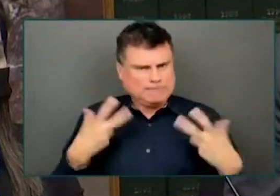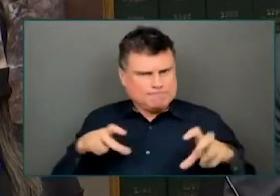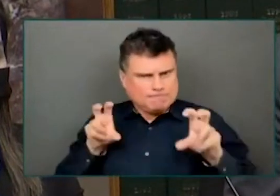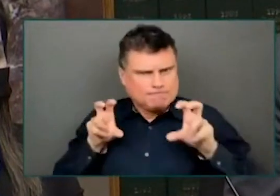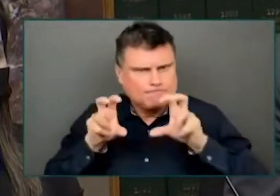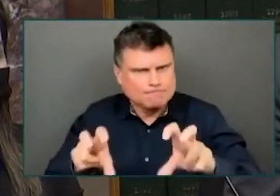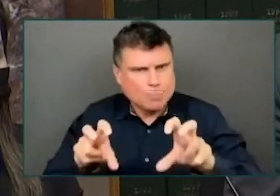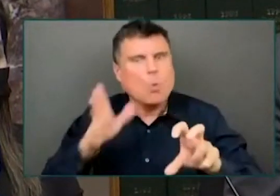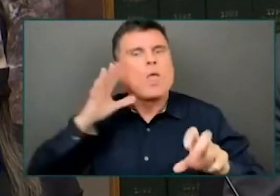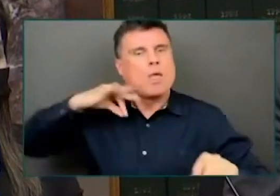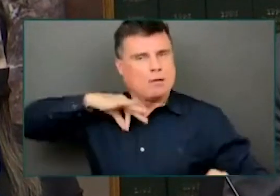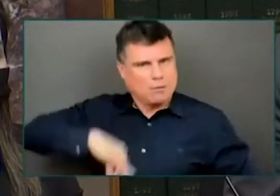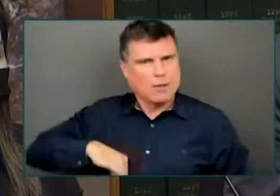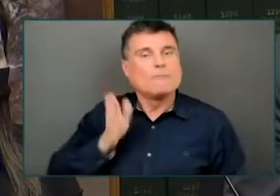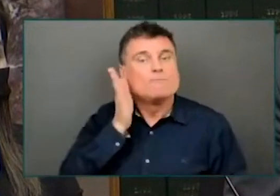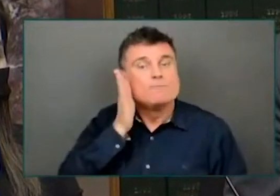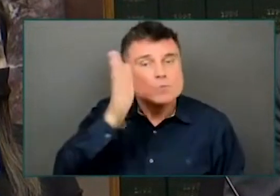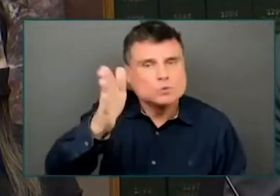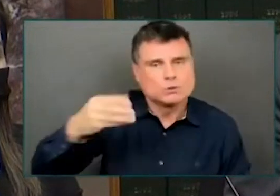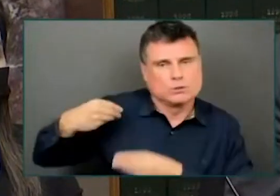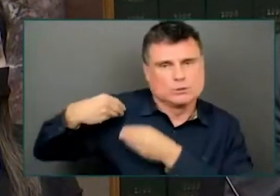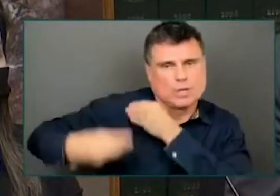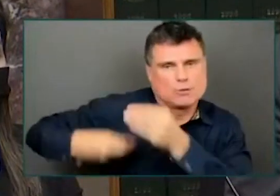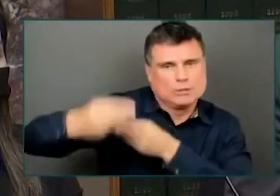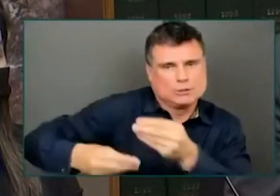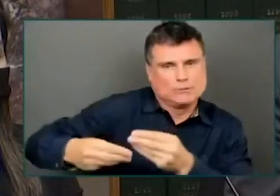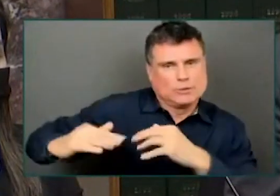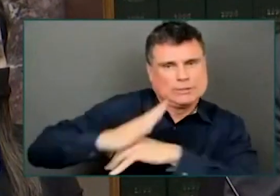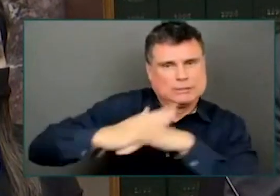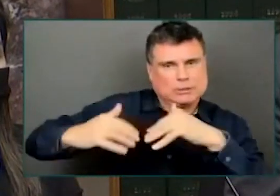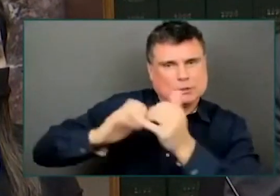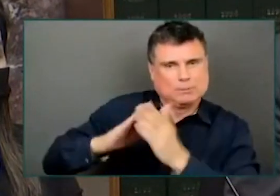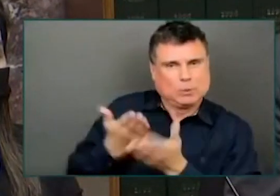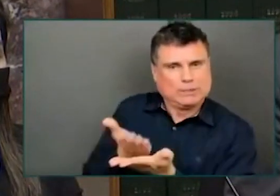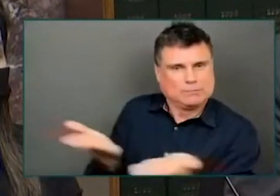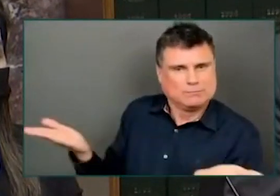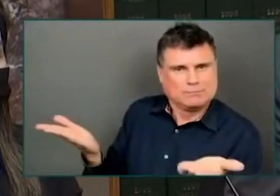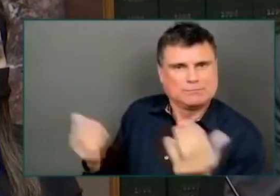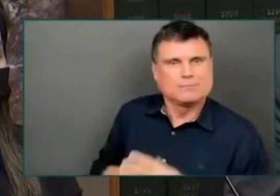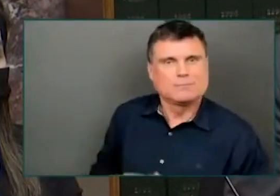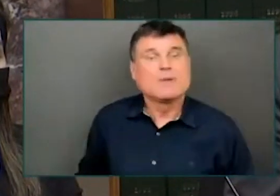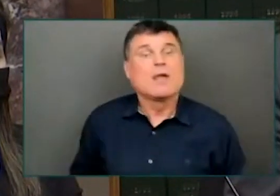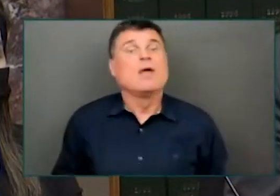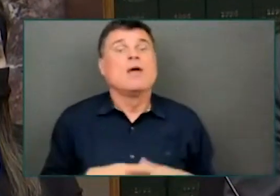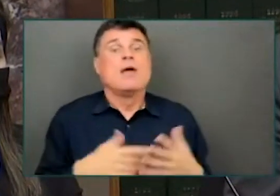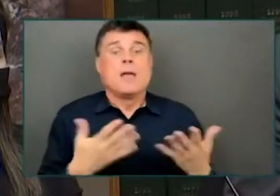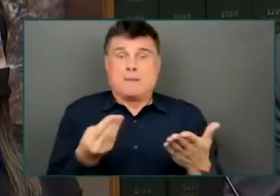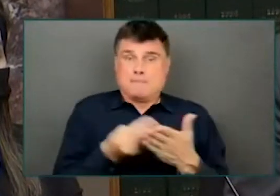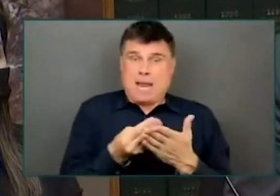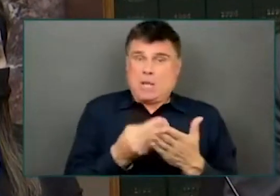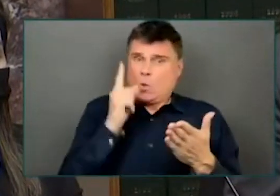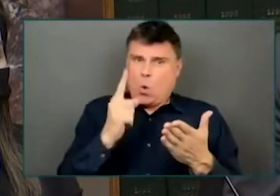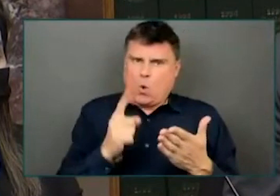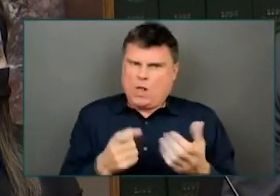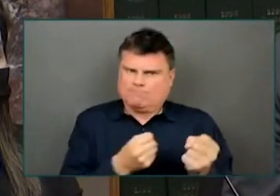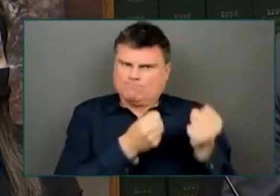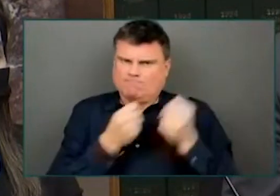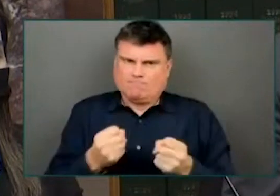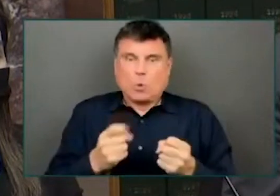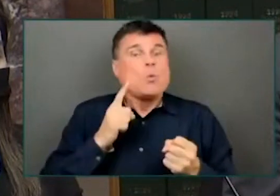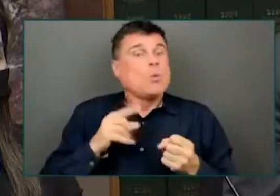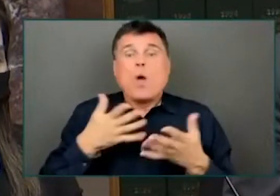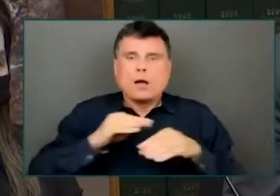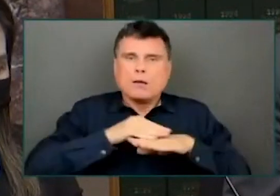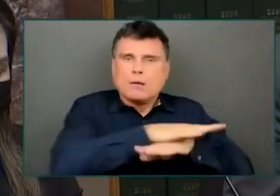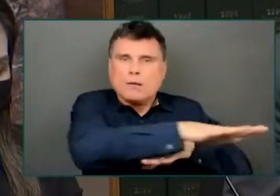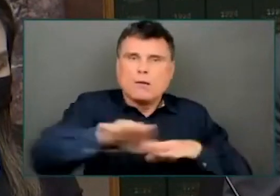Mr. Speaker, a strong economy creates meaningful opportunities for everyone, regardless of your age, your